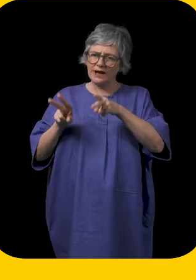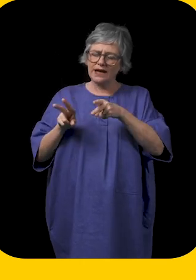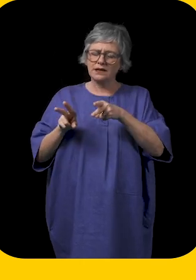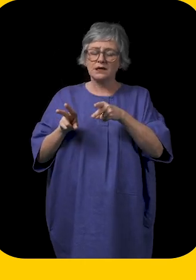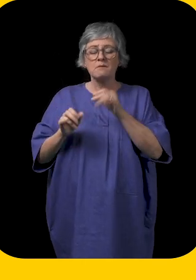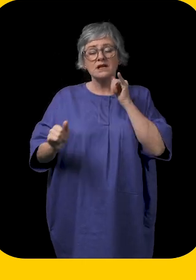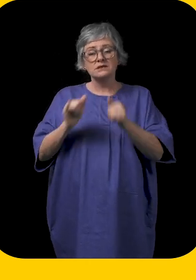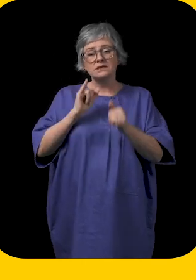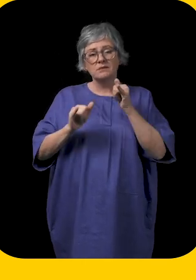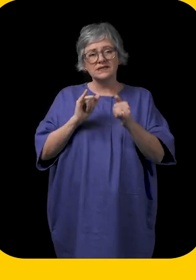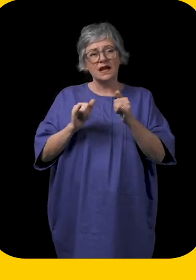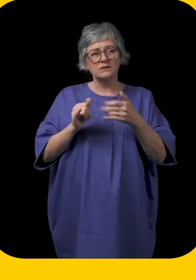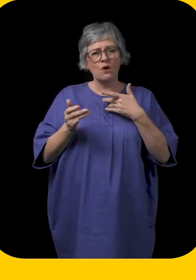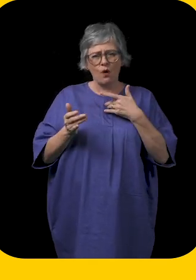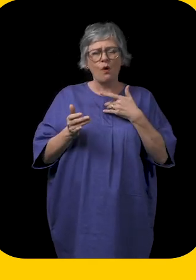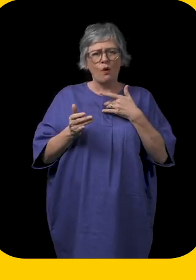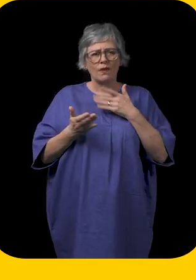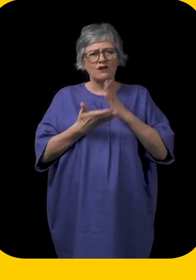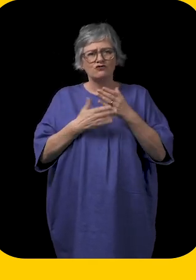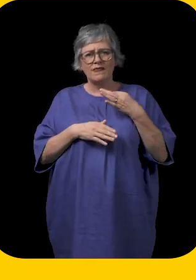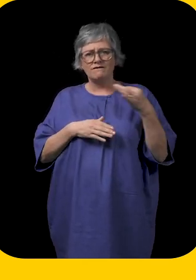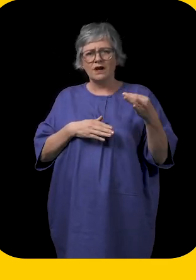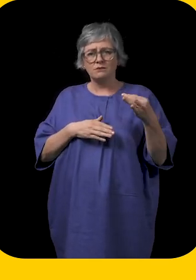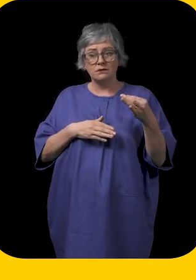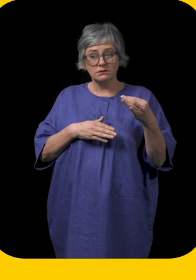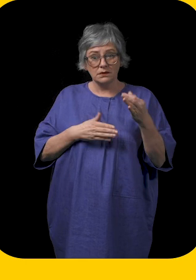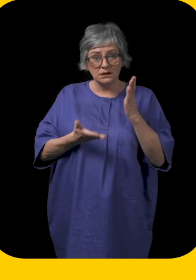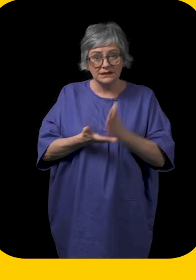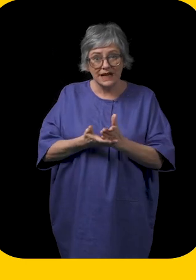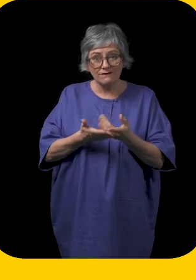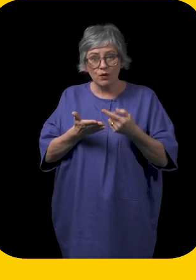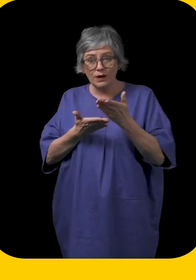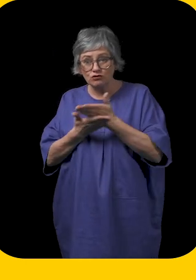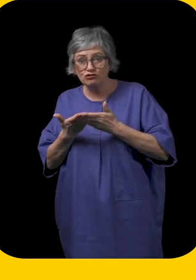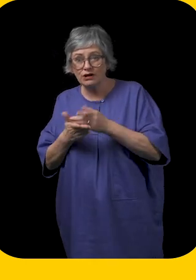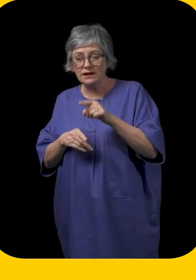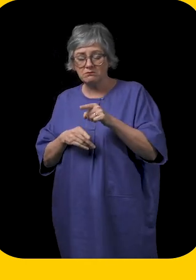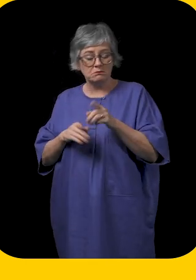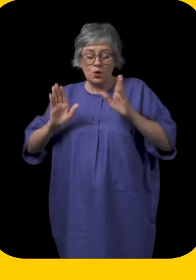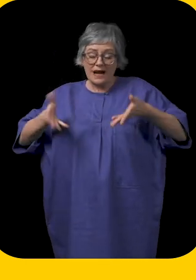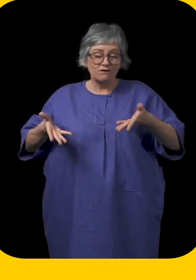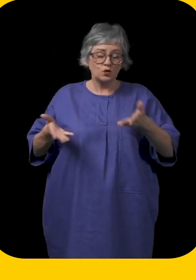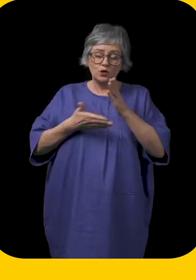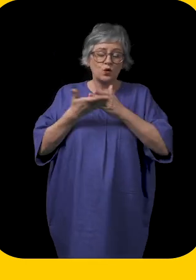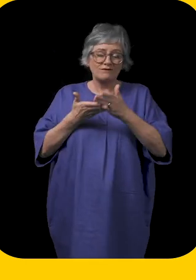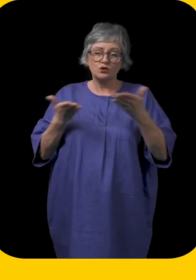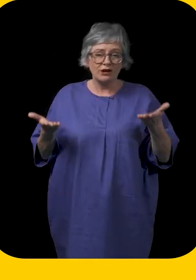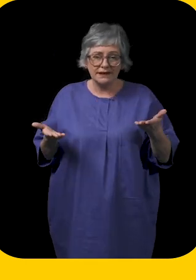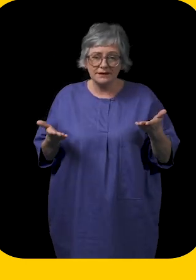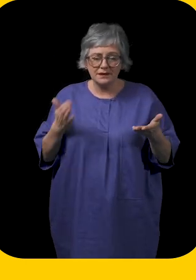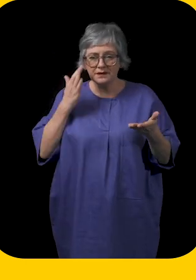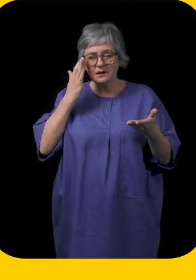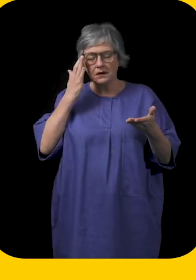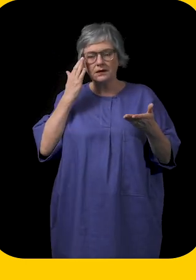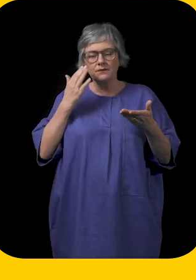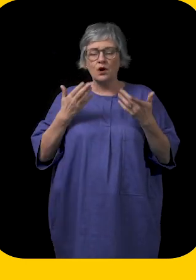positively. And I think for me, sometimes I'm like, oh my gosh, that is really vulnerable. Do you just want to share it? Or do you not want to share it? I think, well, you don't